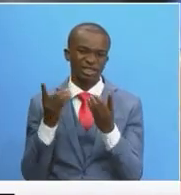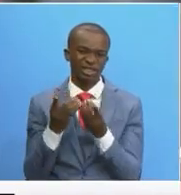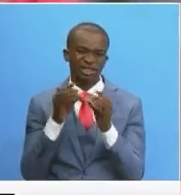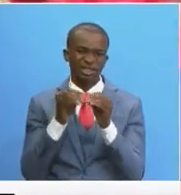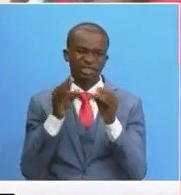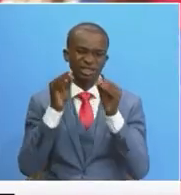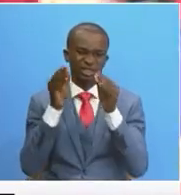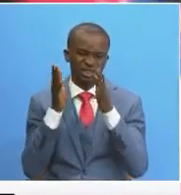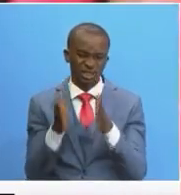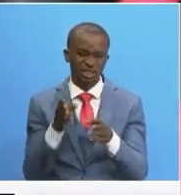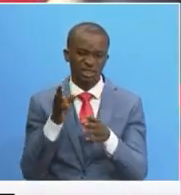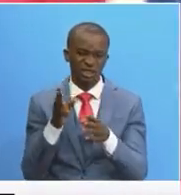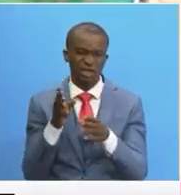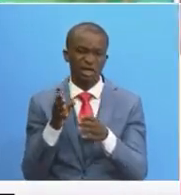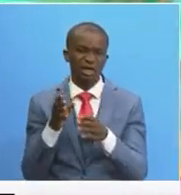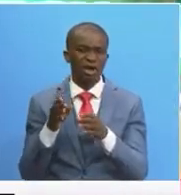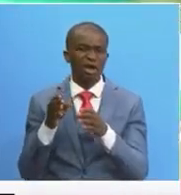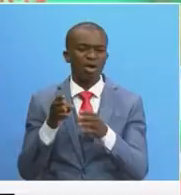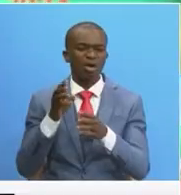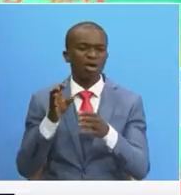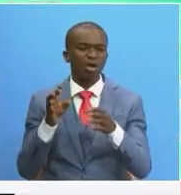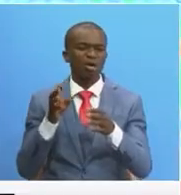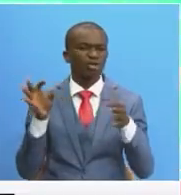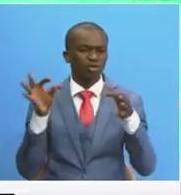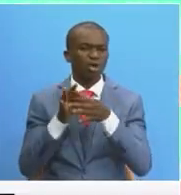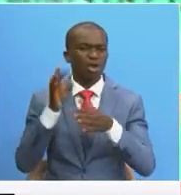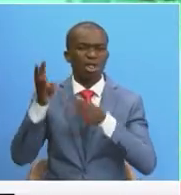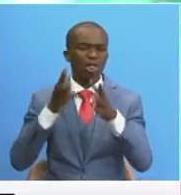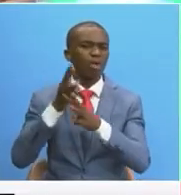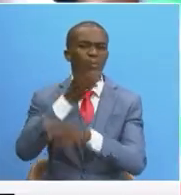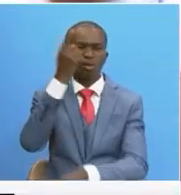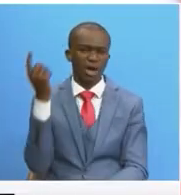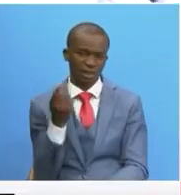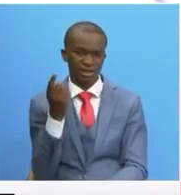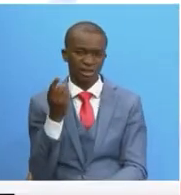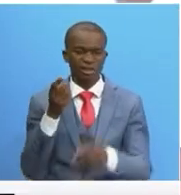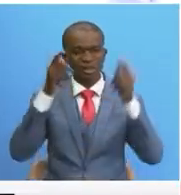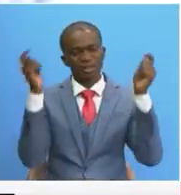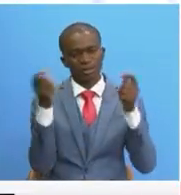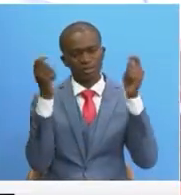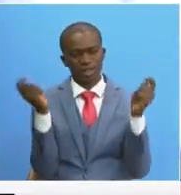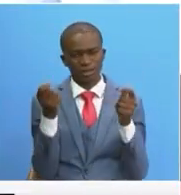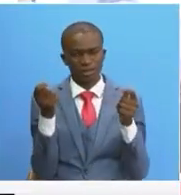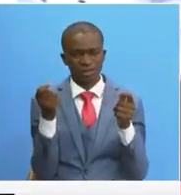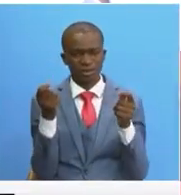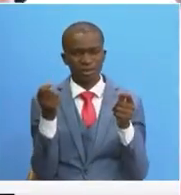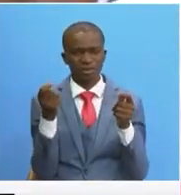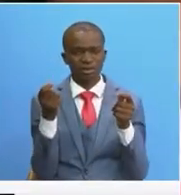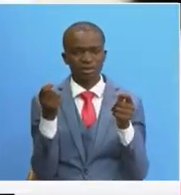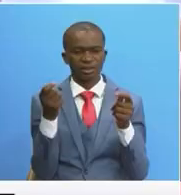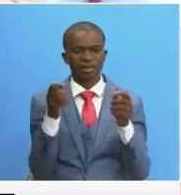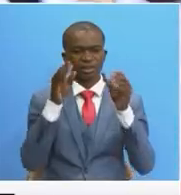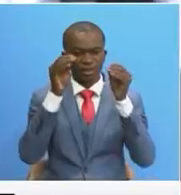Day. Namwala District Commissioner Ephraim Shandavu, who pressed the event, commended